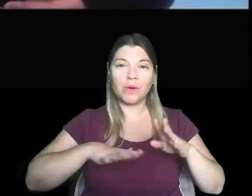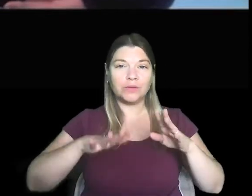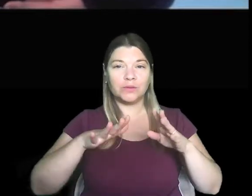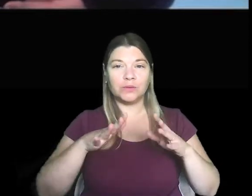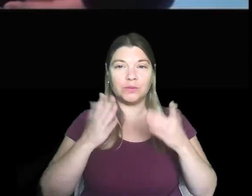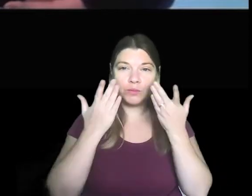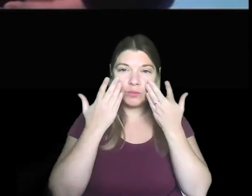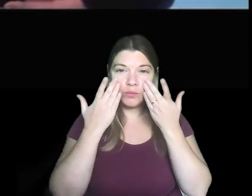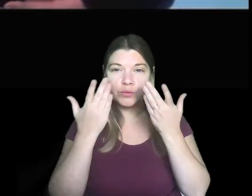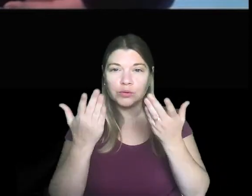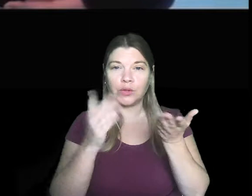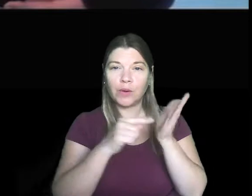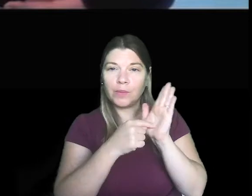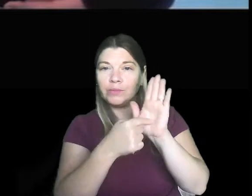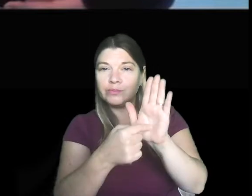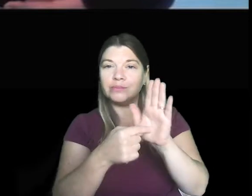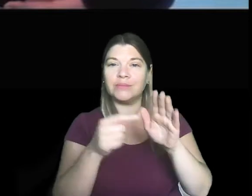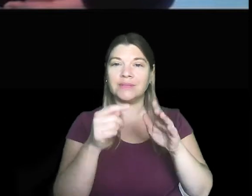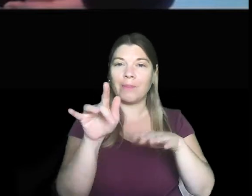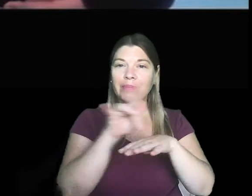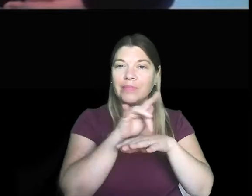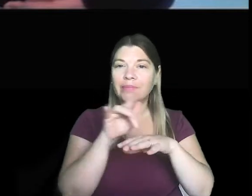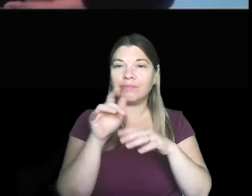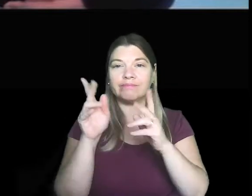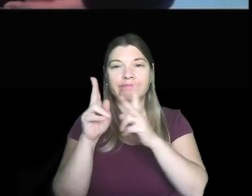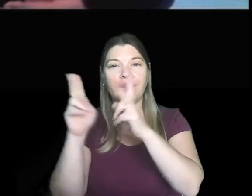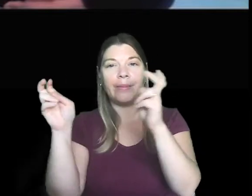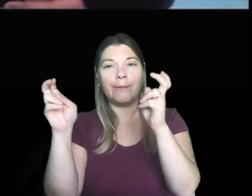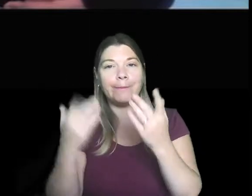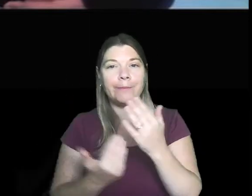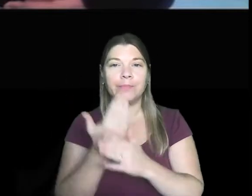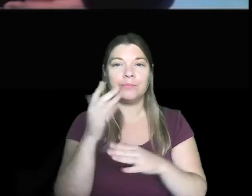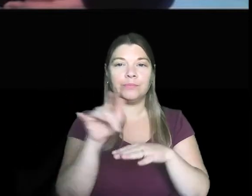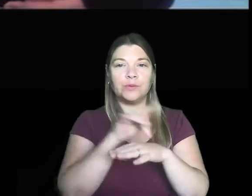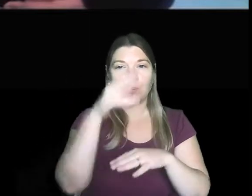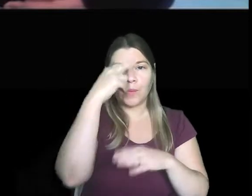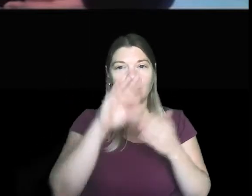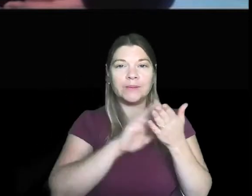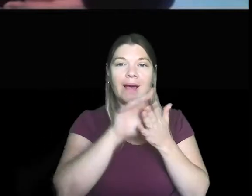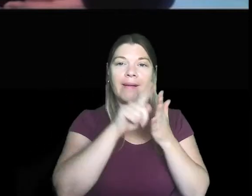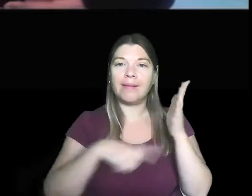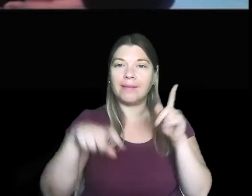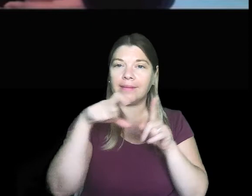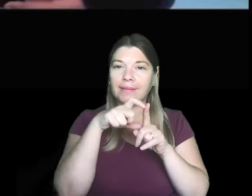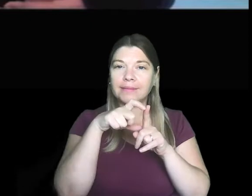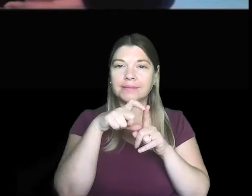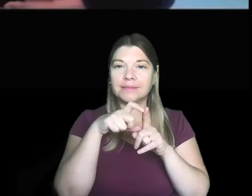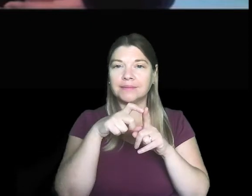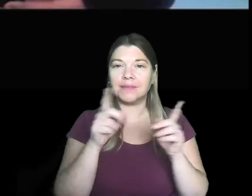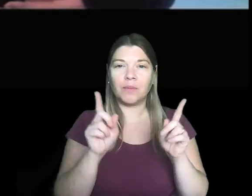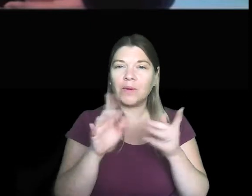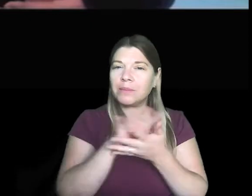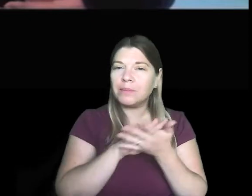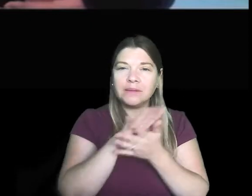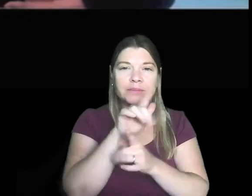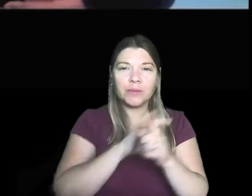new show, Held, that look at community and what it means to be held. I,